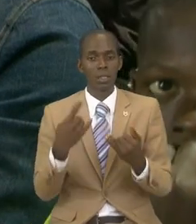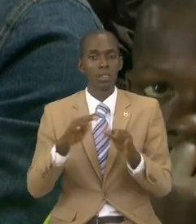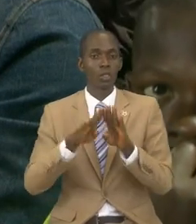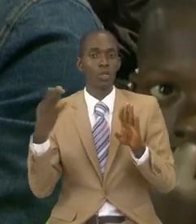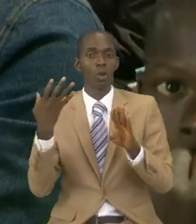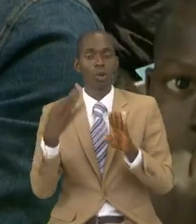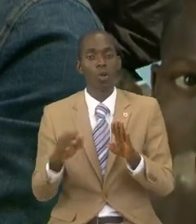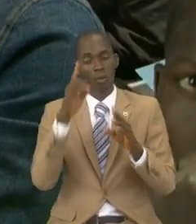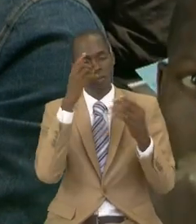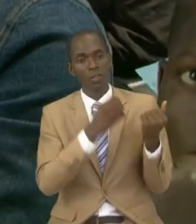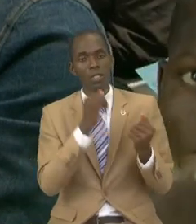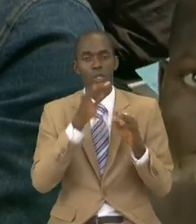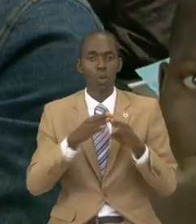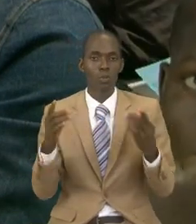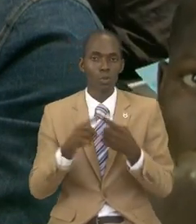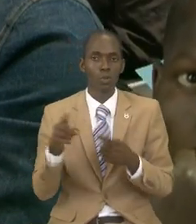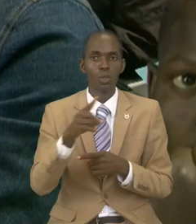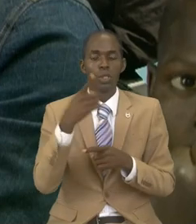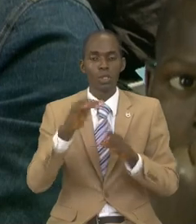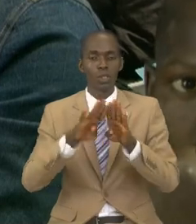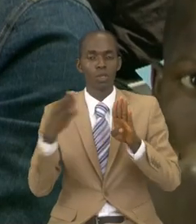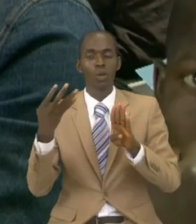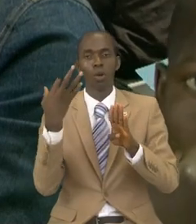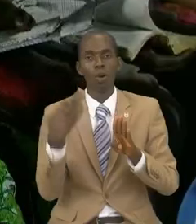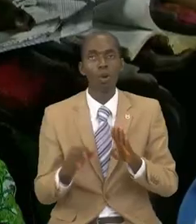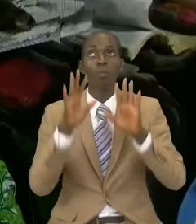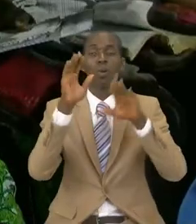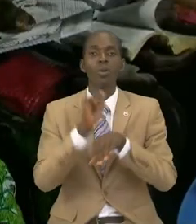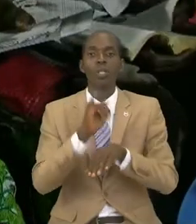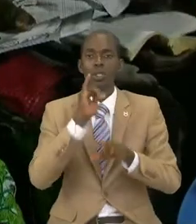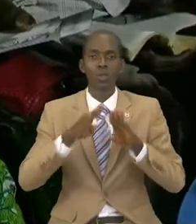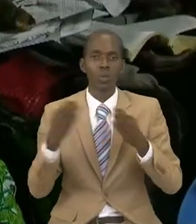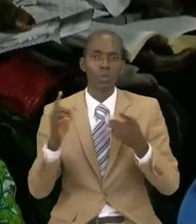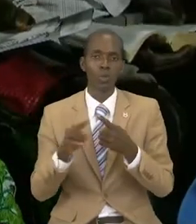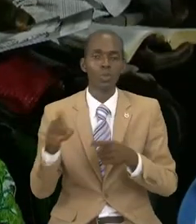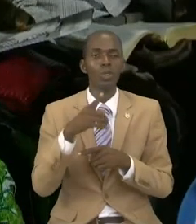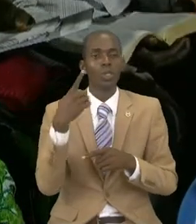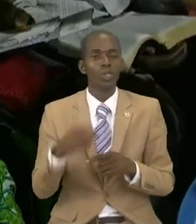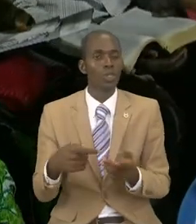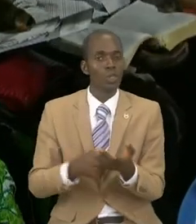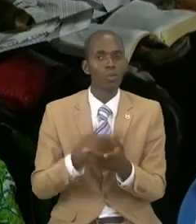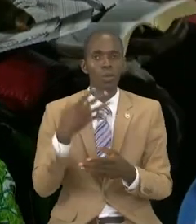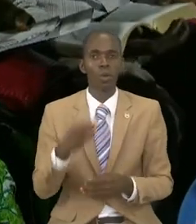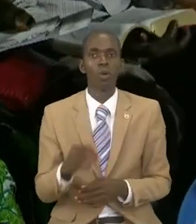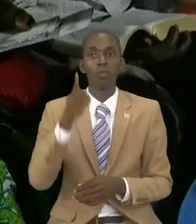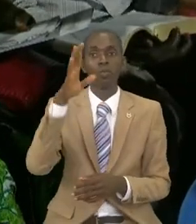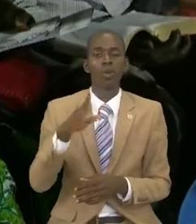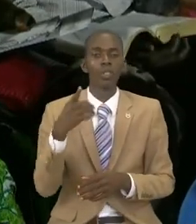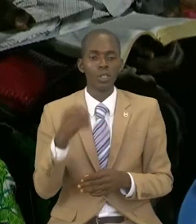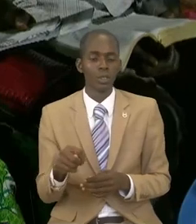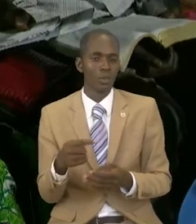the door of miracle is opened unto you. It's the gospel of God, the good news from God. It's the gospel, the